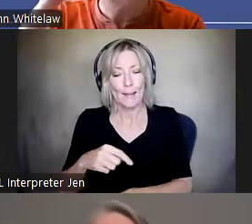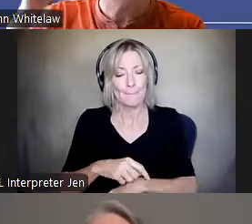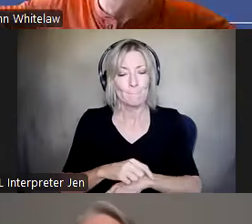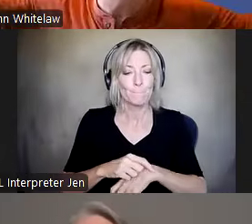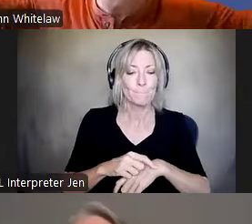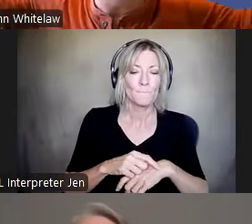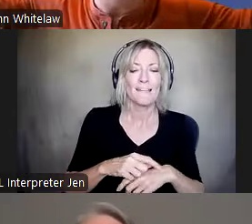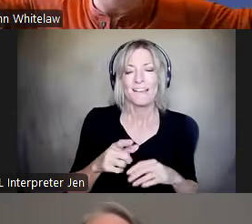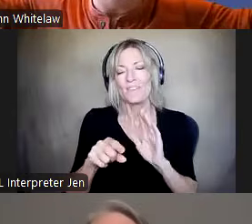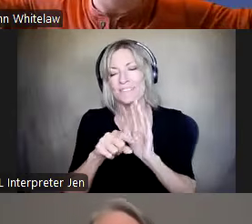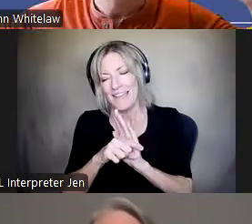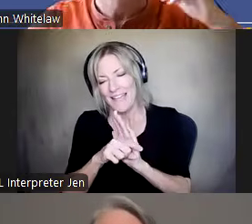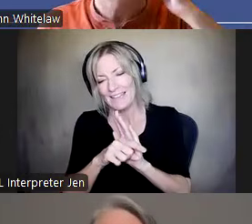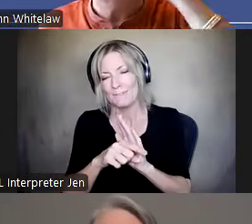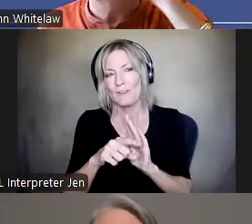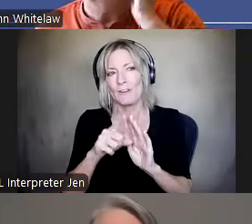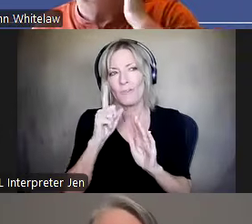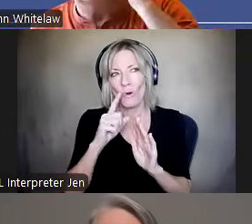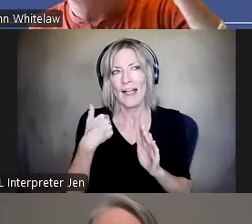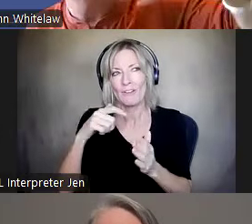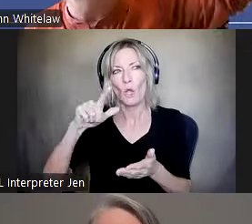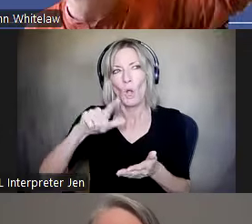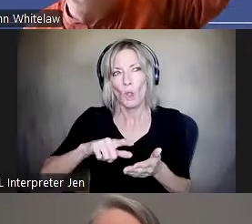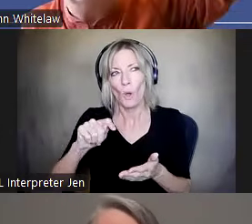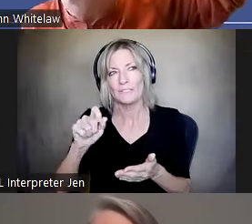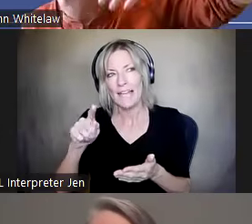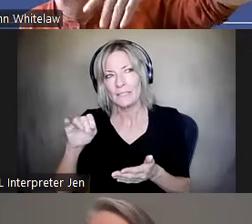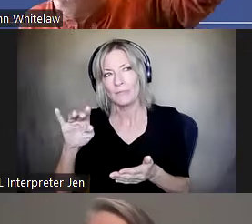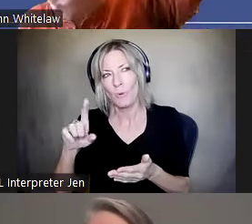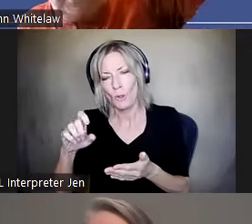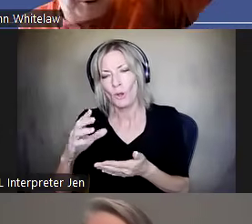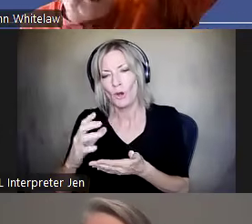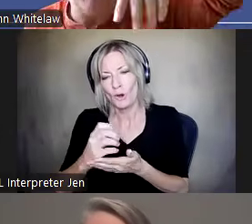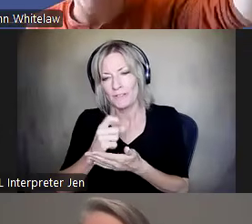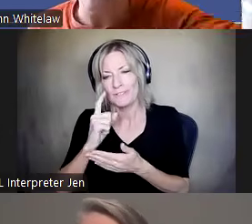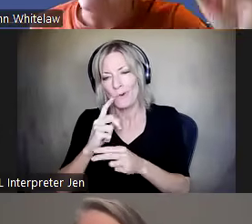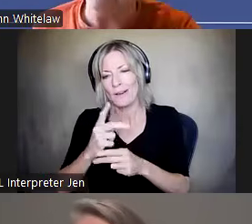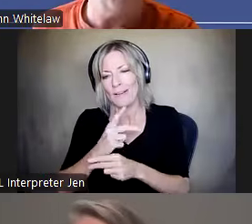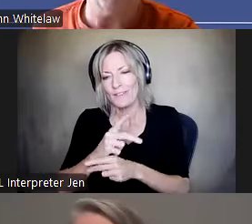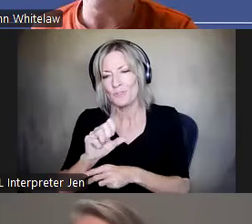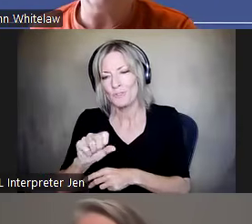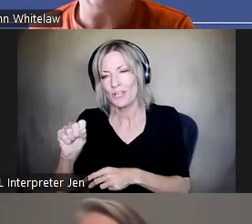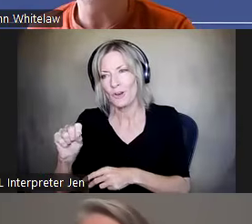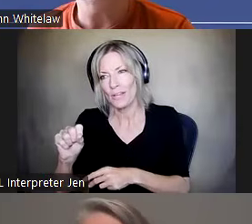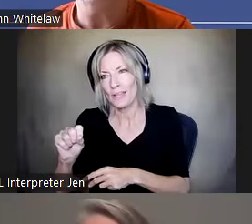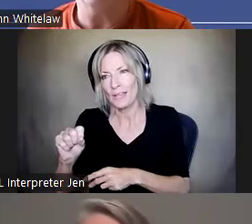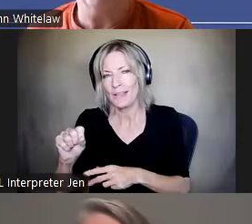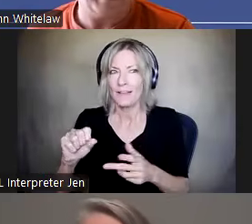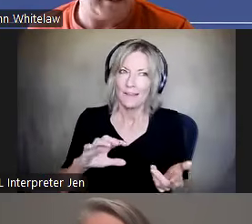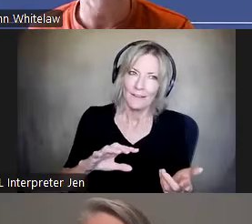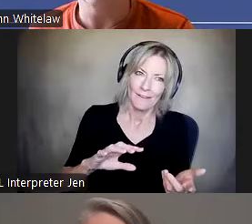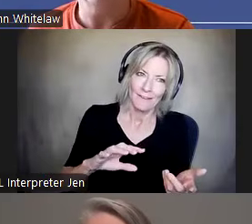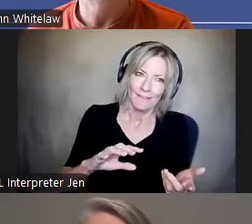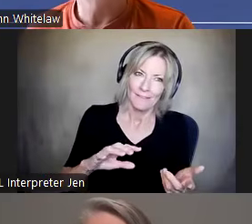are downsides to having low taxable earnings, and that is that when it comes to calculate your Social Security at the back end, you're not going to get credit for it if you weren't